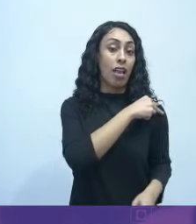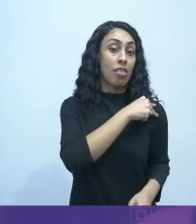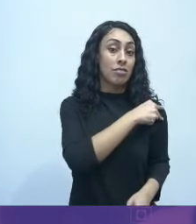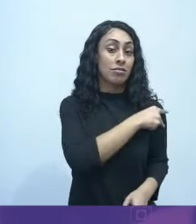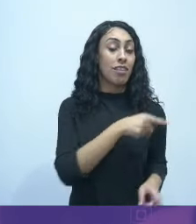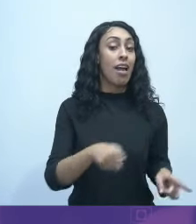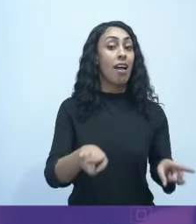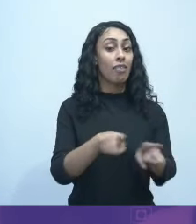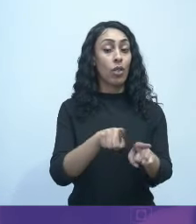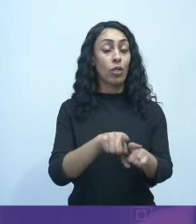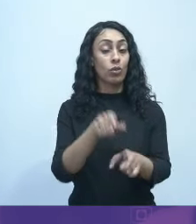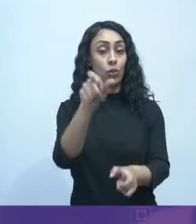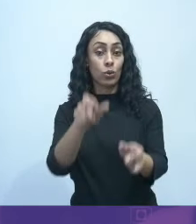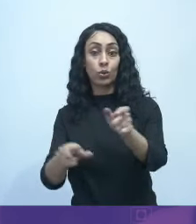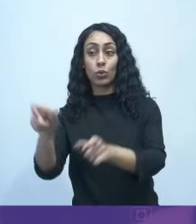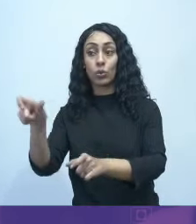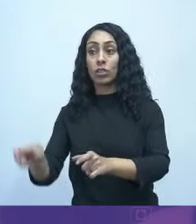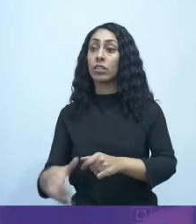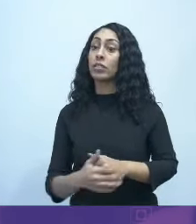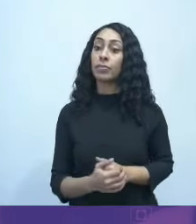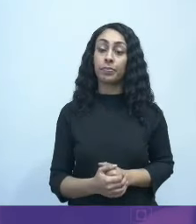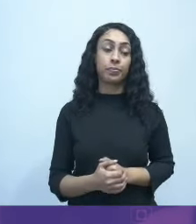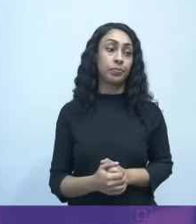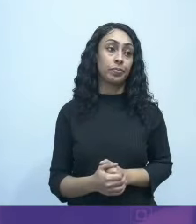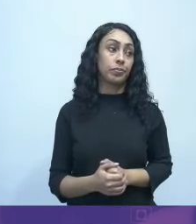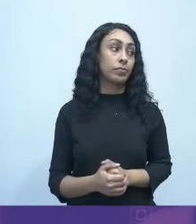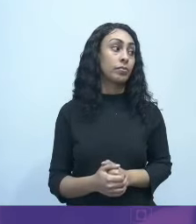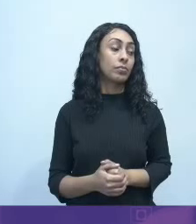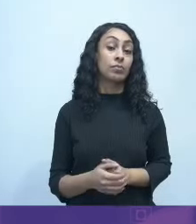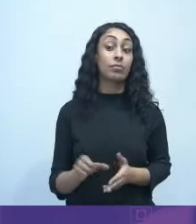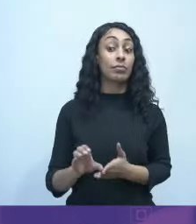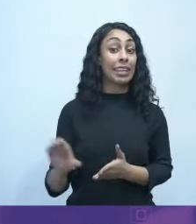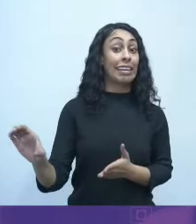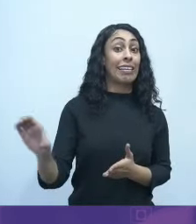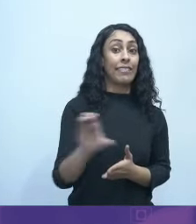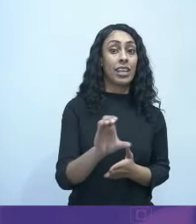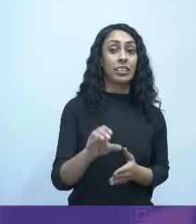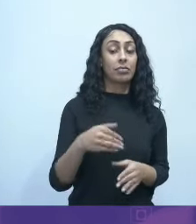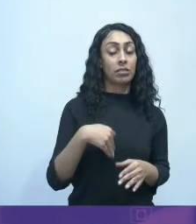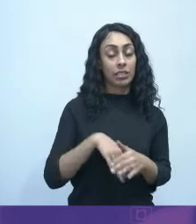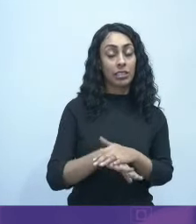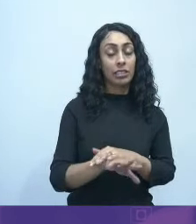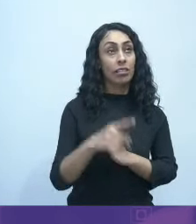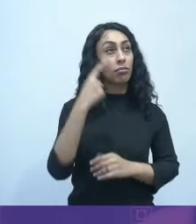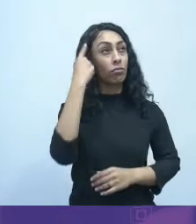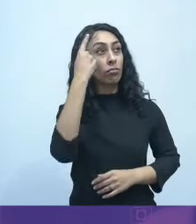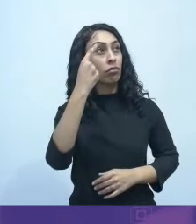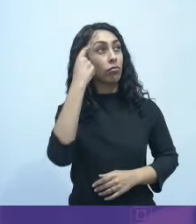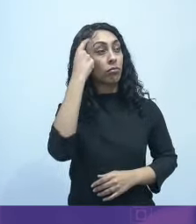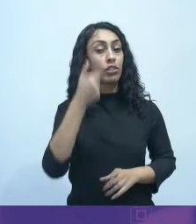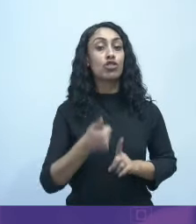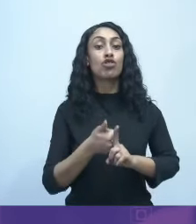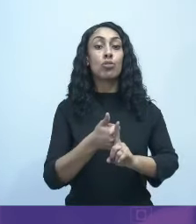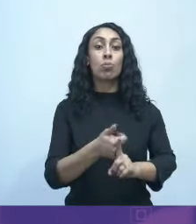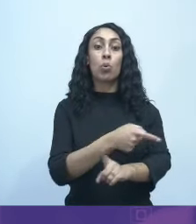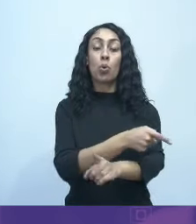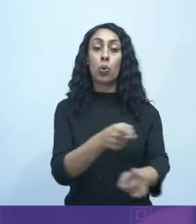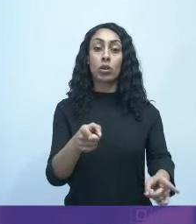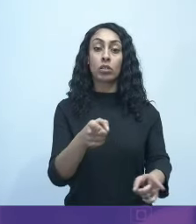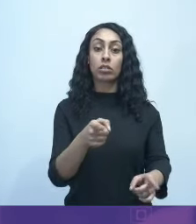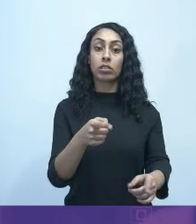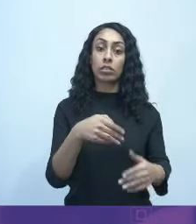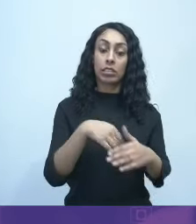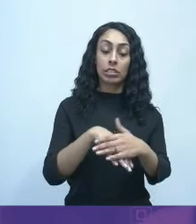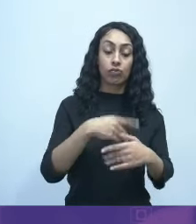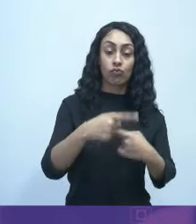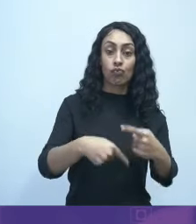students. And beyond investment, we've also thought about the support, and we've rolled